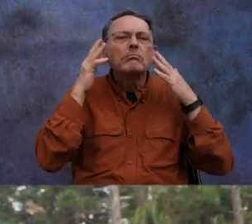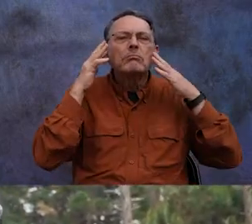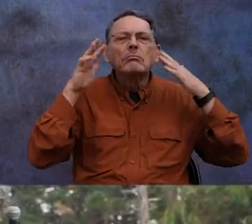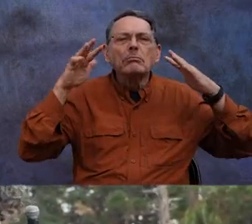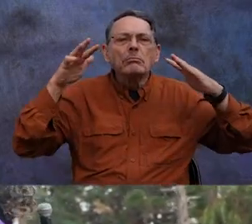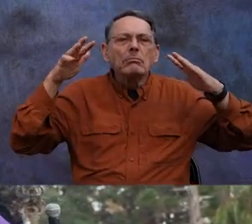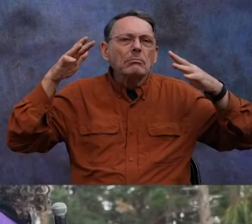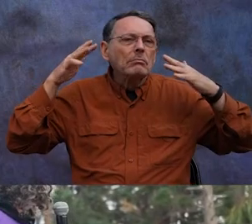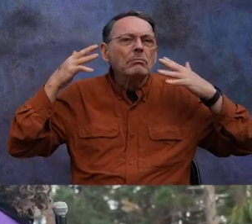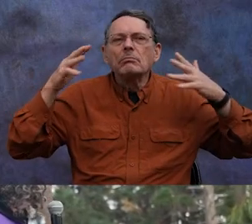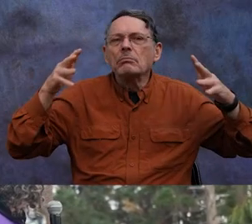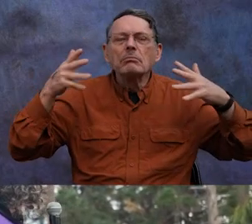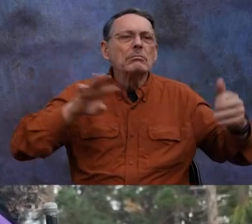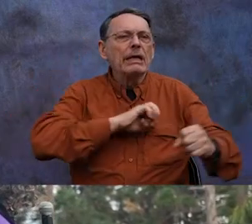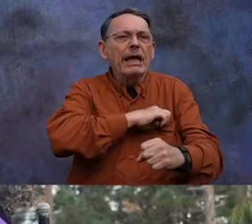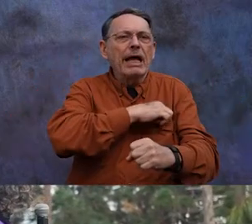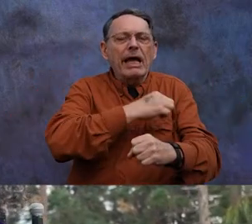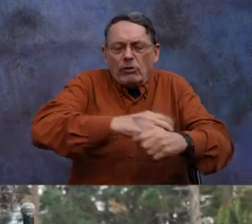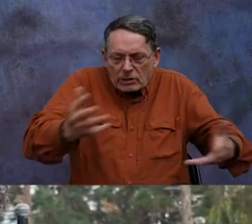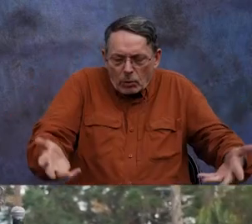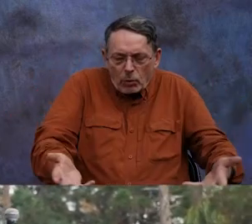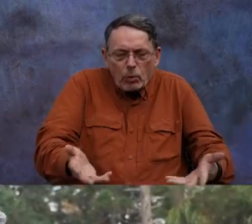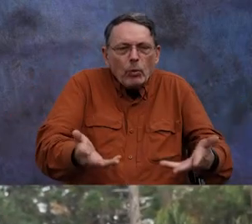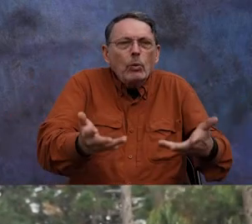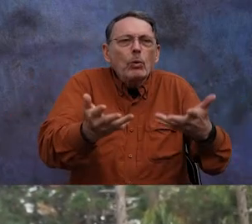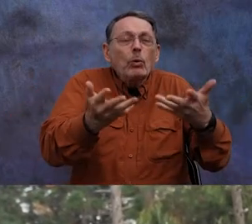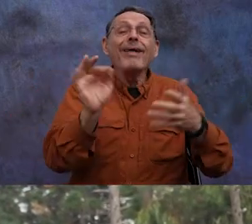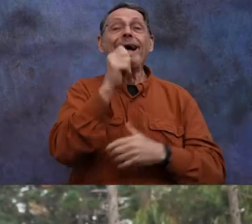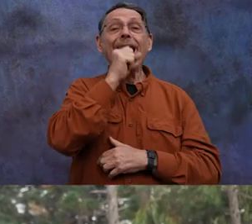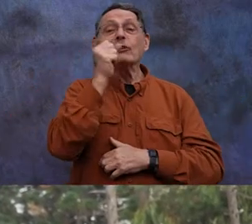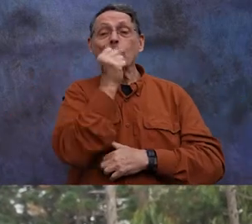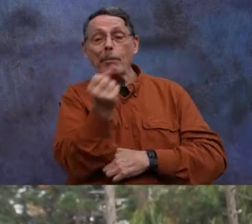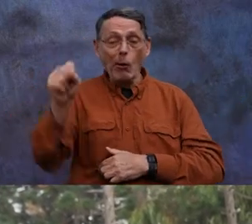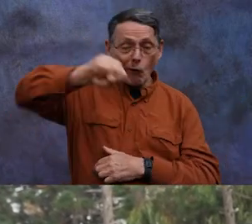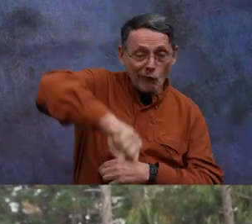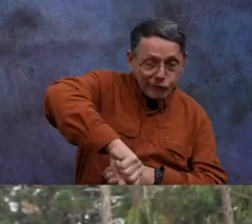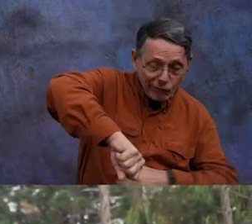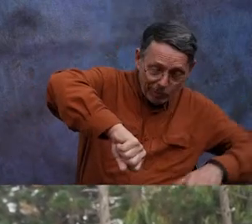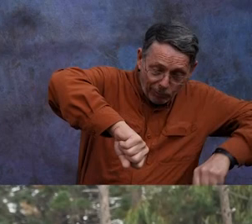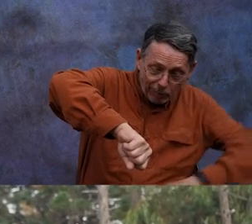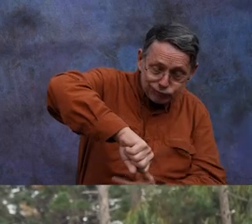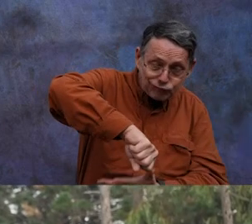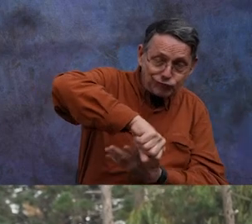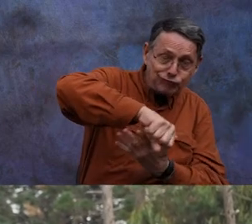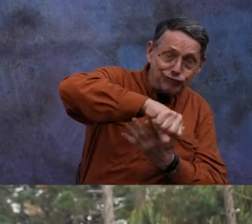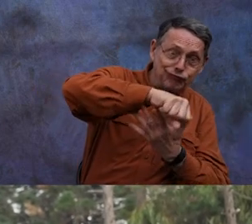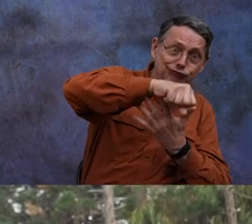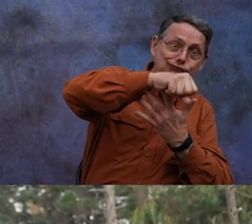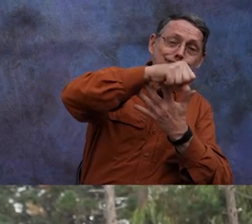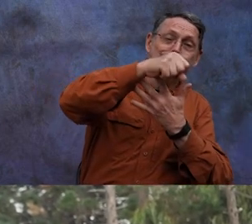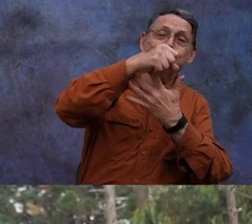energy rises up like an upside down ice cream cone. And we send it out to further our